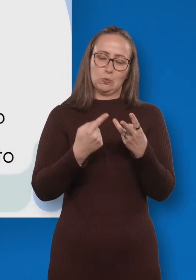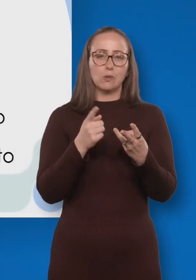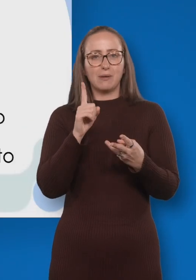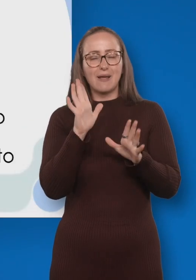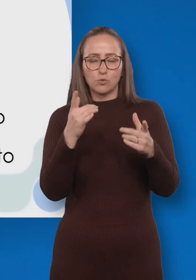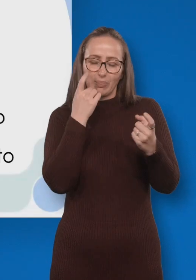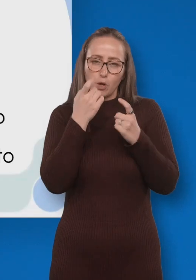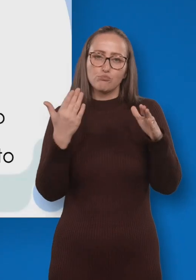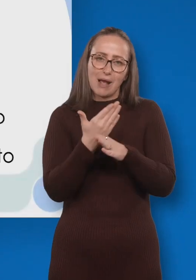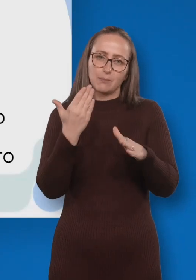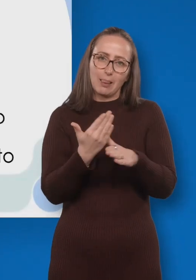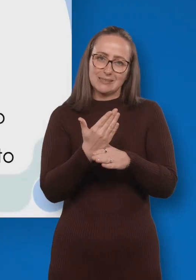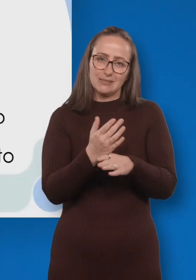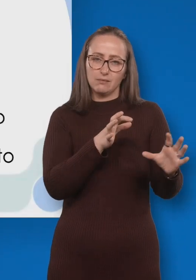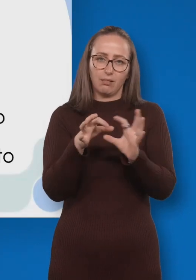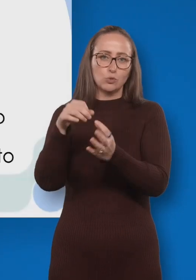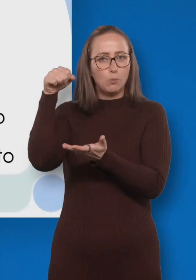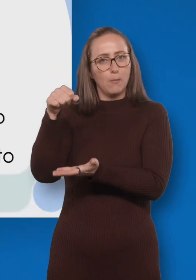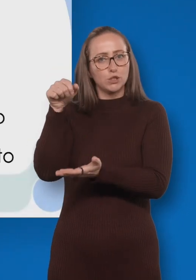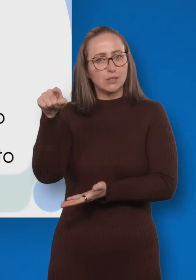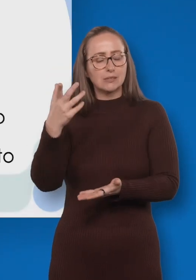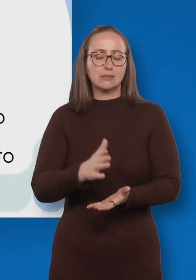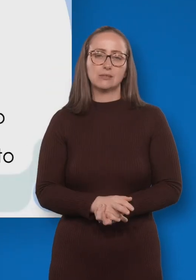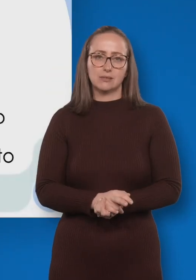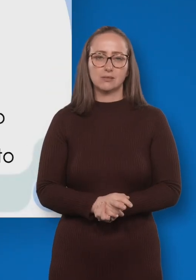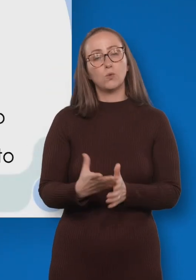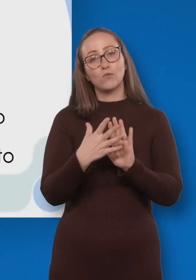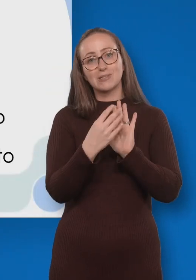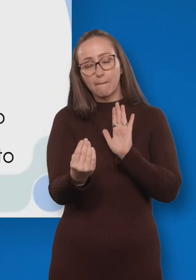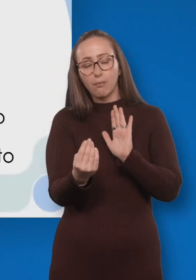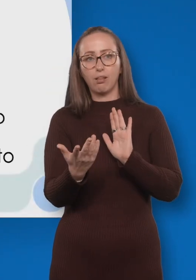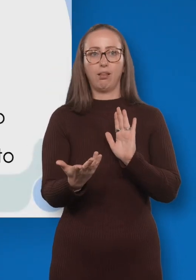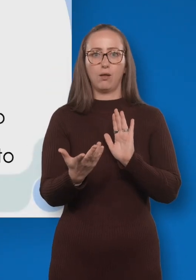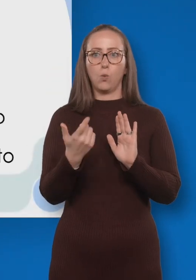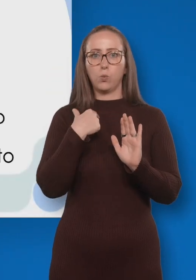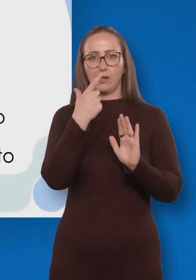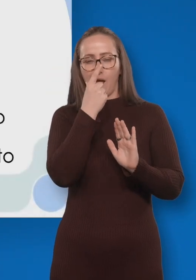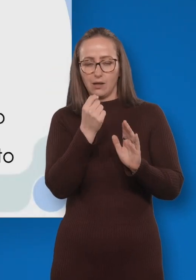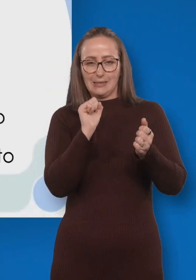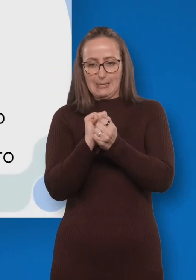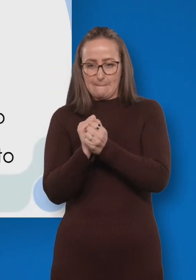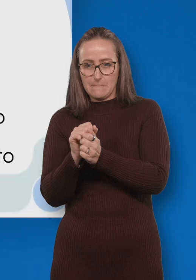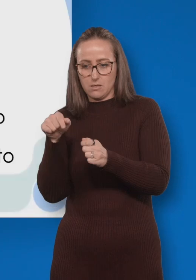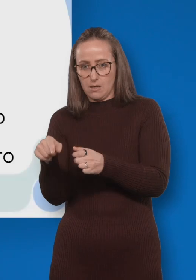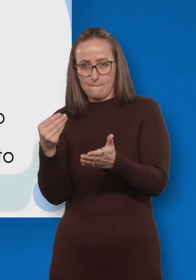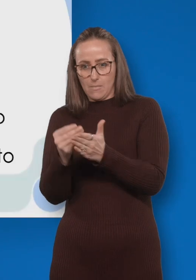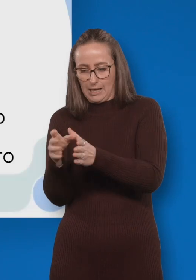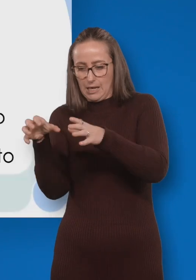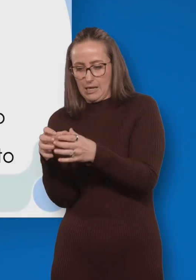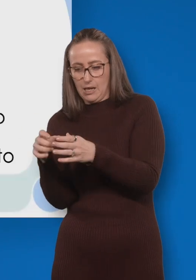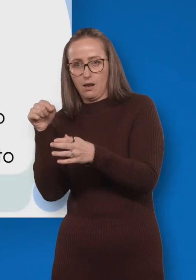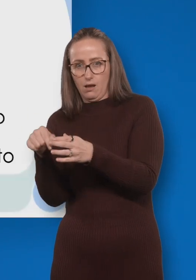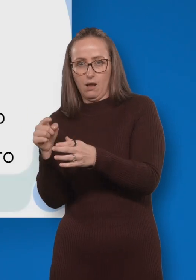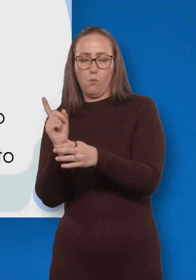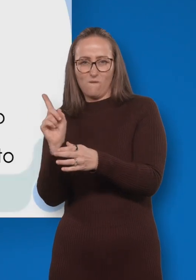that you can do within a budget. So you could, for example, say, well, we will ring fence a proportion of money for a certain event